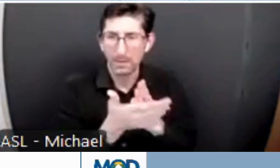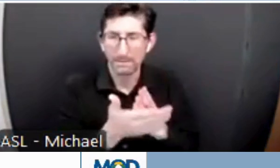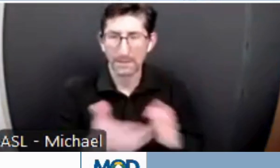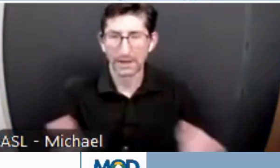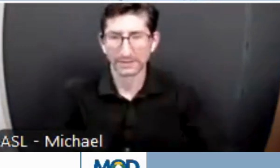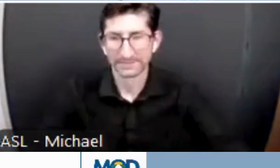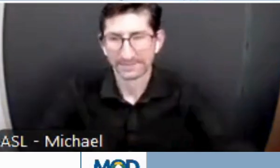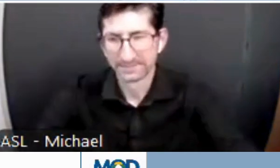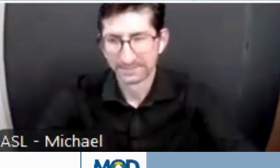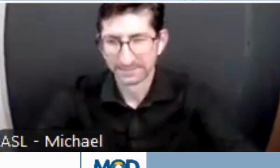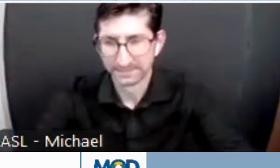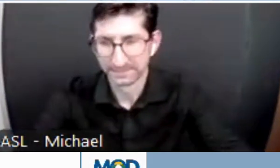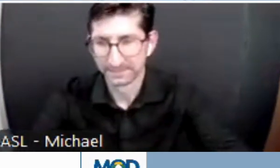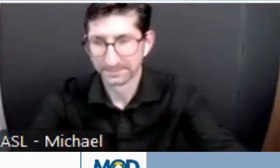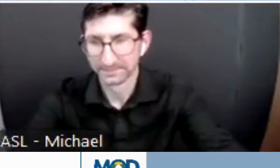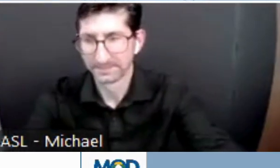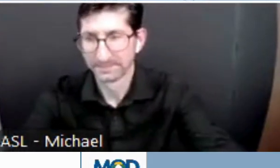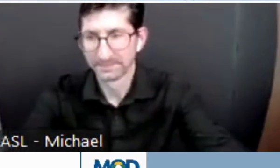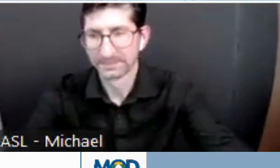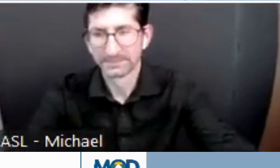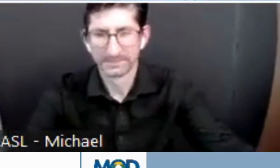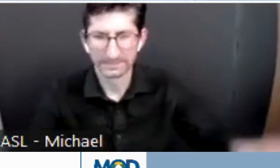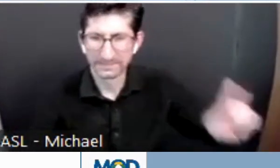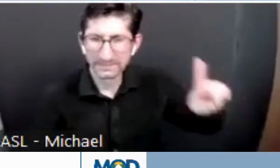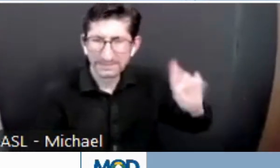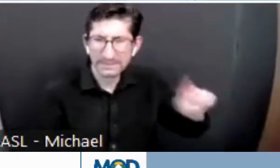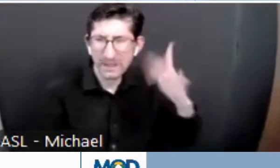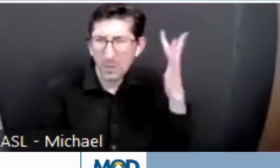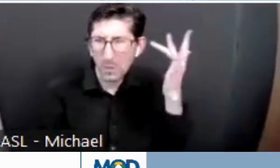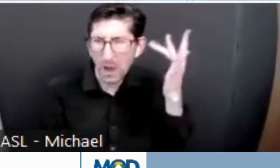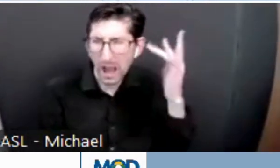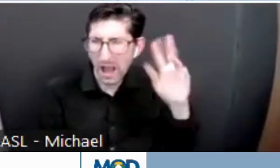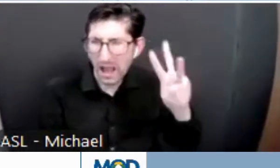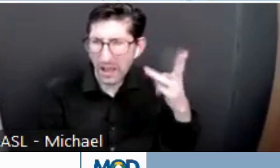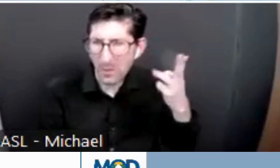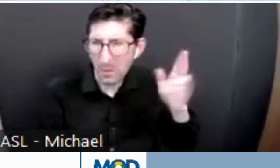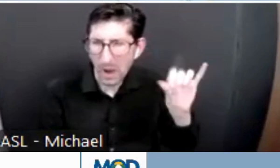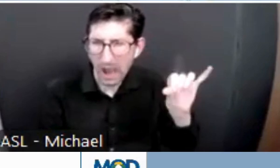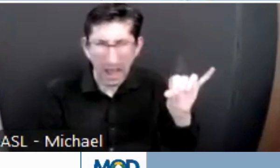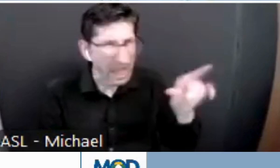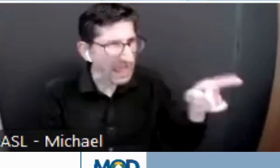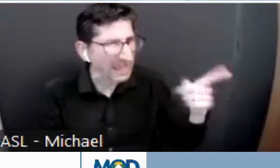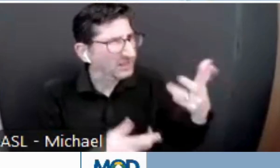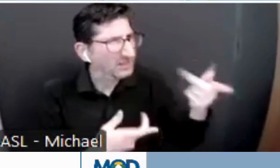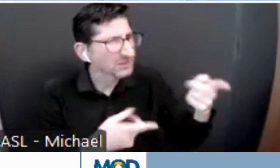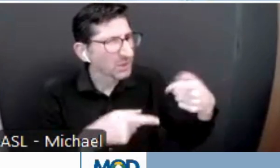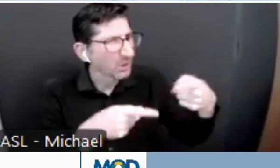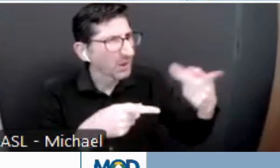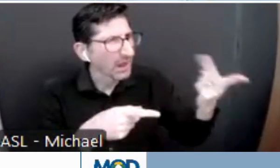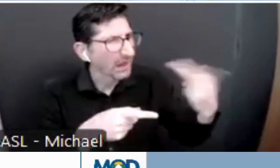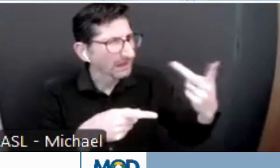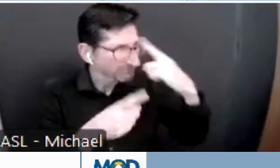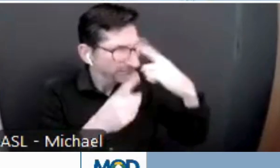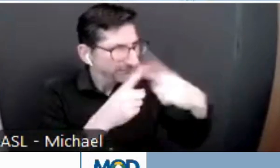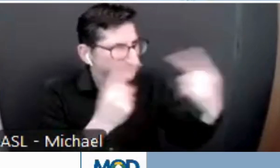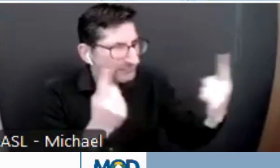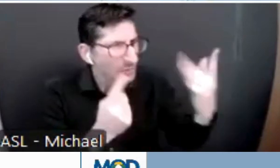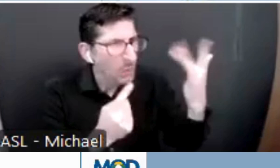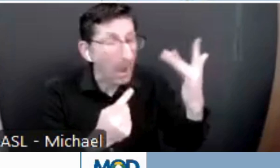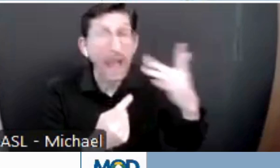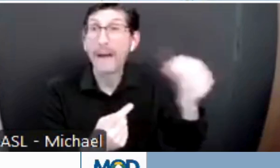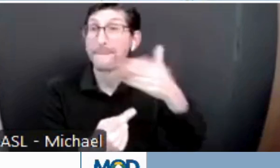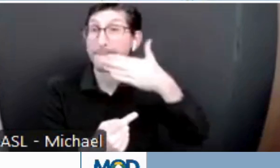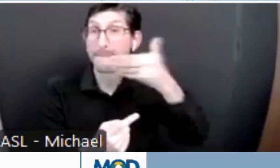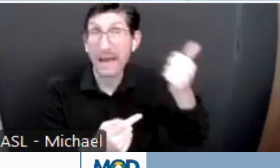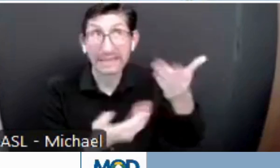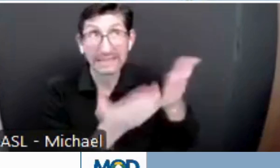ask why. So that you can work out where the sticking point is. And ideally ask them to give their reason in writing so that you have a